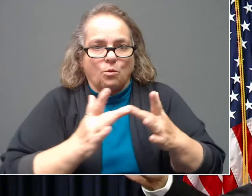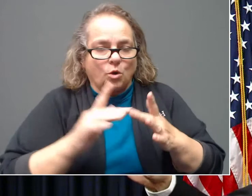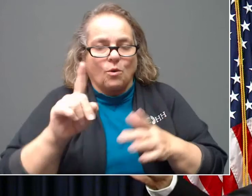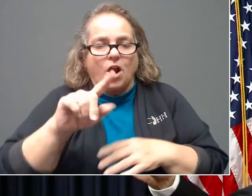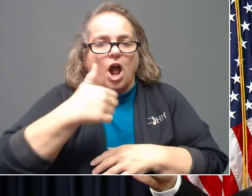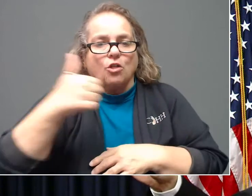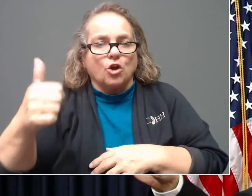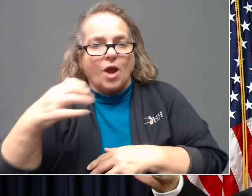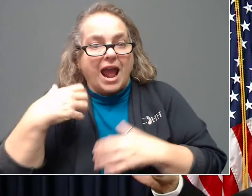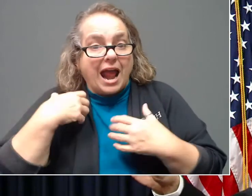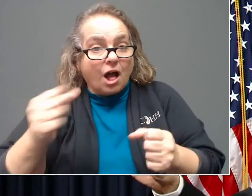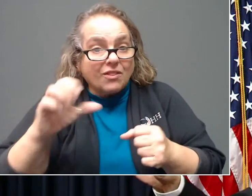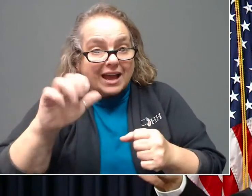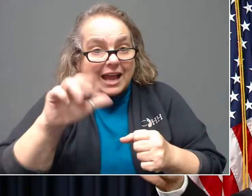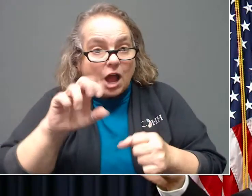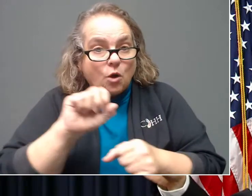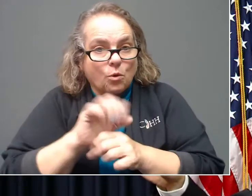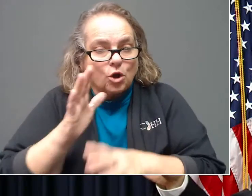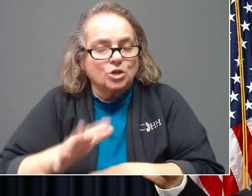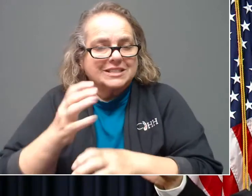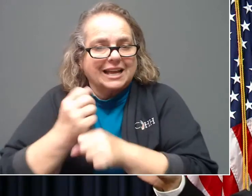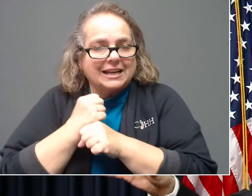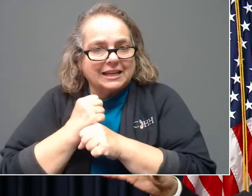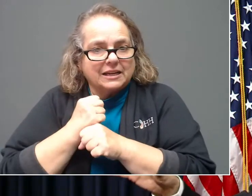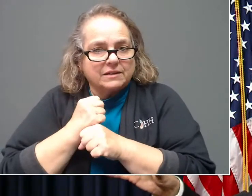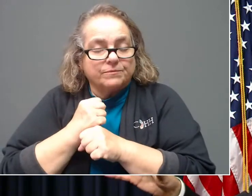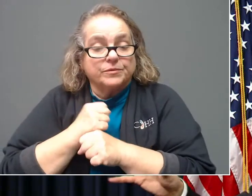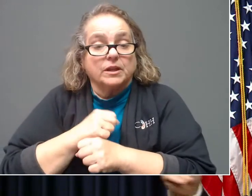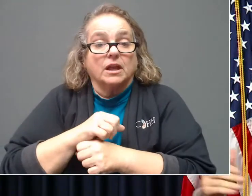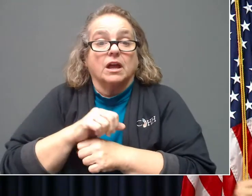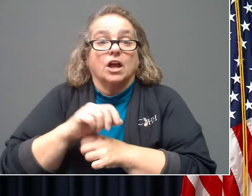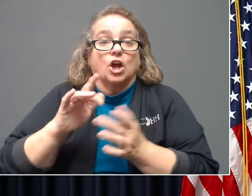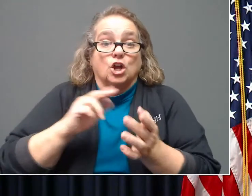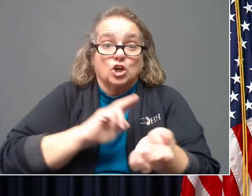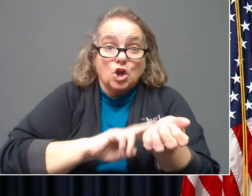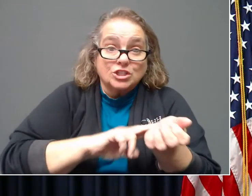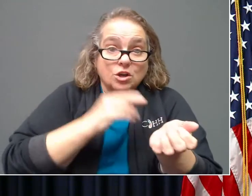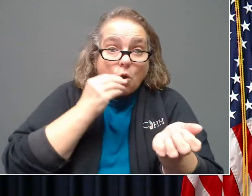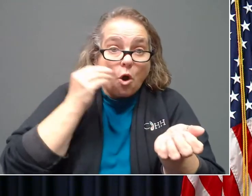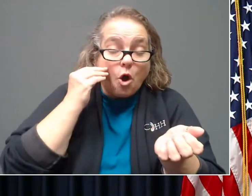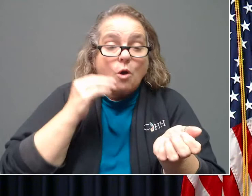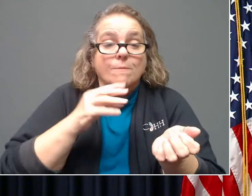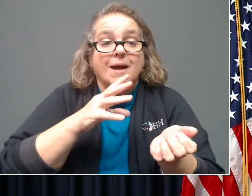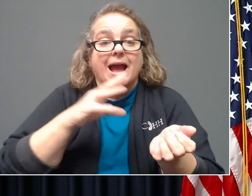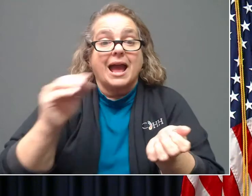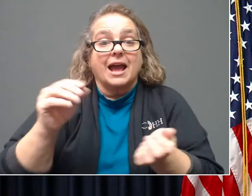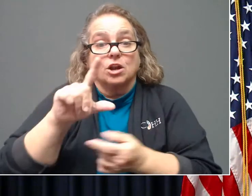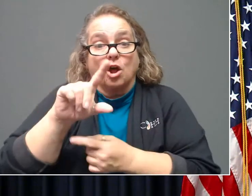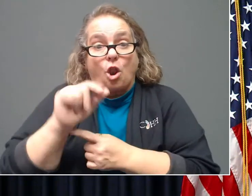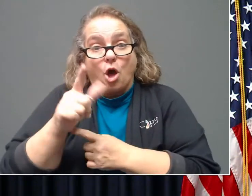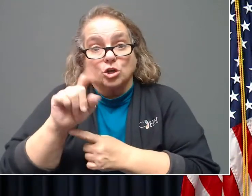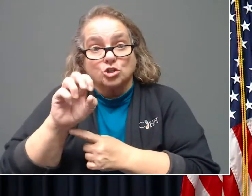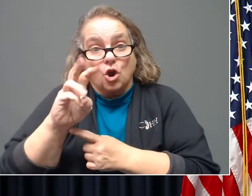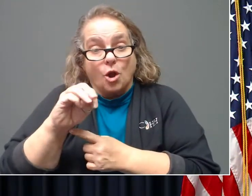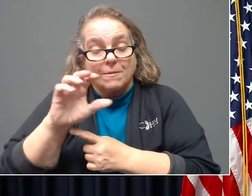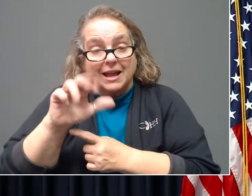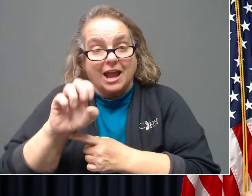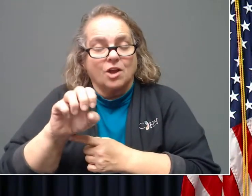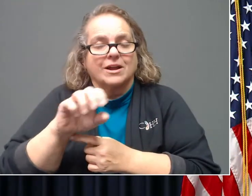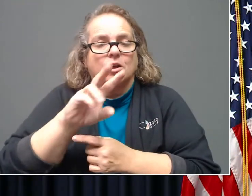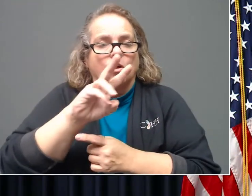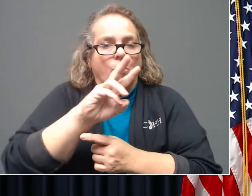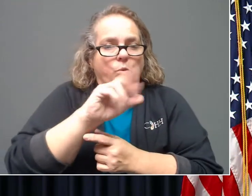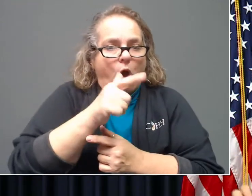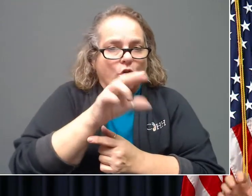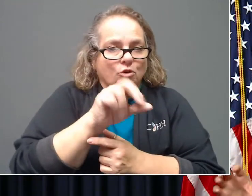care is a specific program done by Walgreens and CVS, and K through 12 is a specific program that is